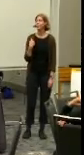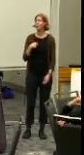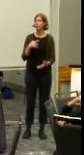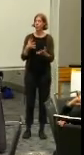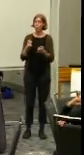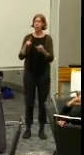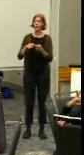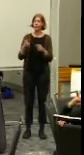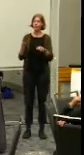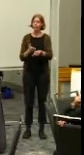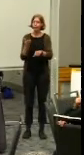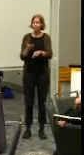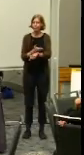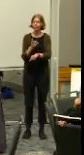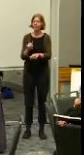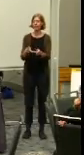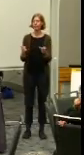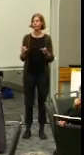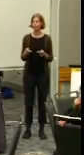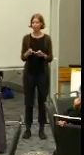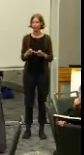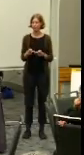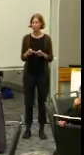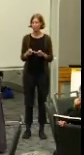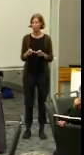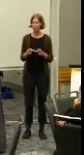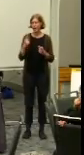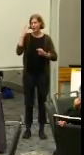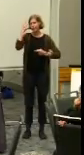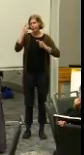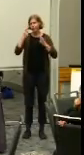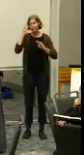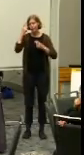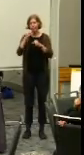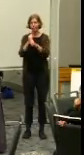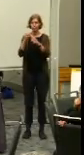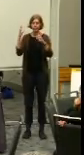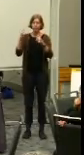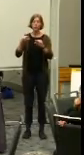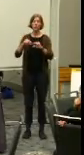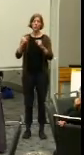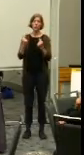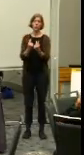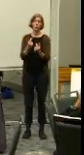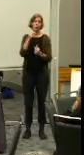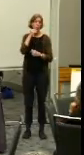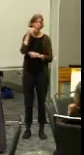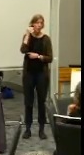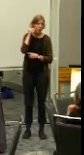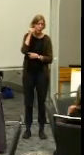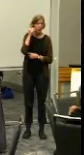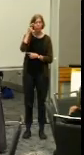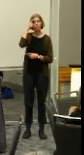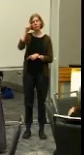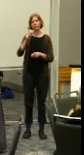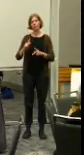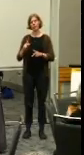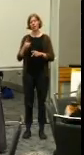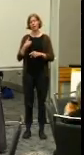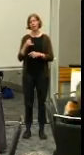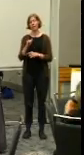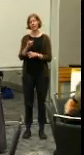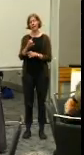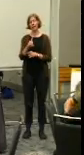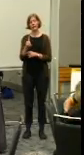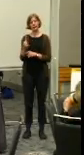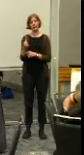we'll work this out. We'll think about some group homes for folks with IDD. We'll work out some ways of working to put this together.